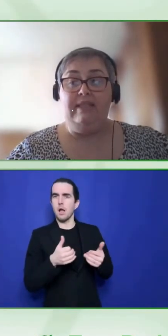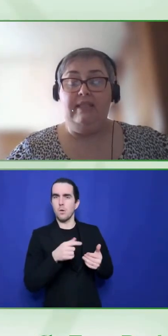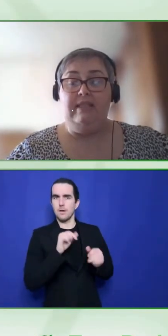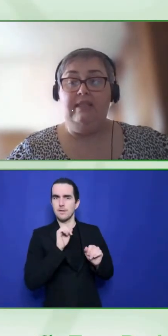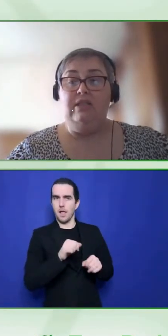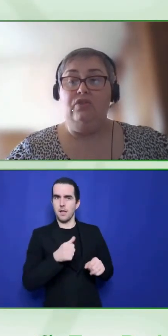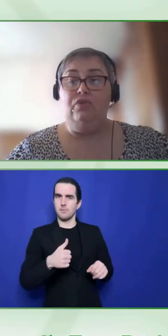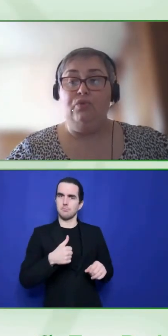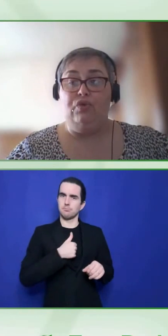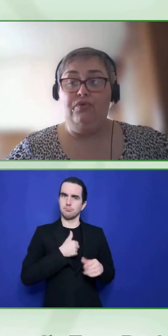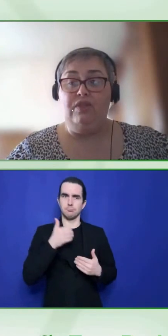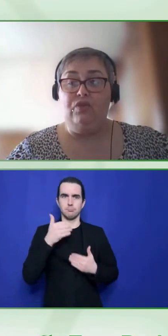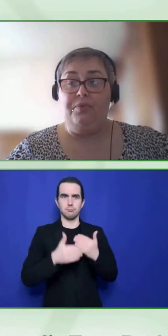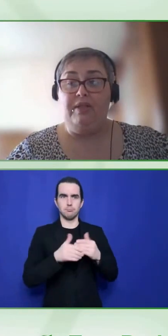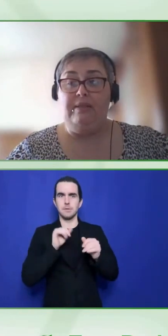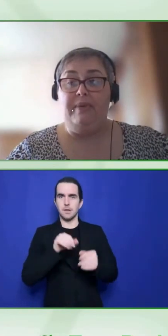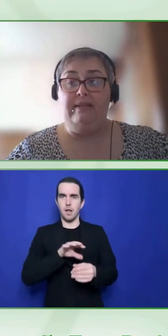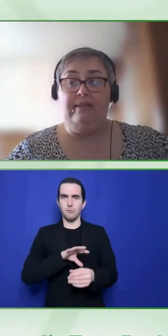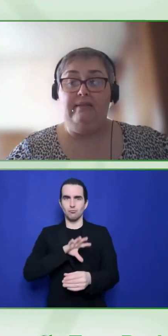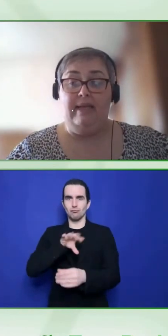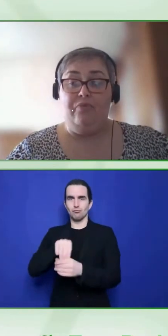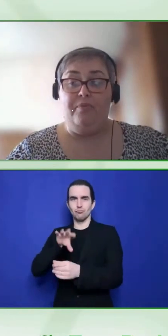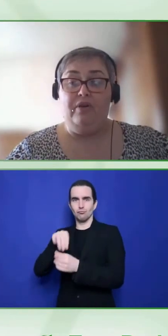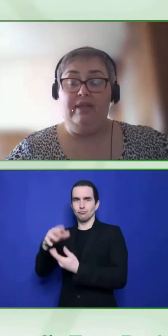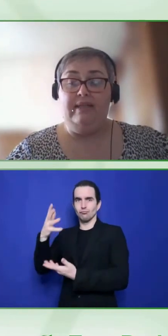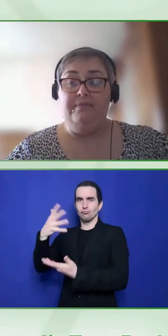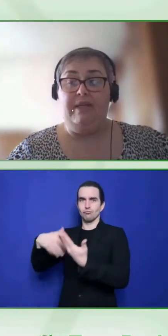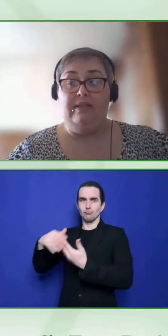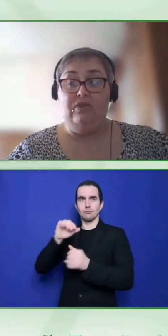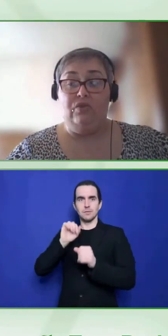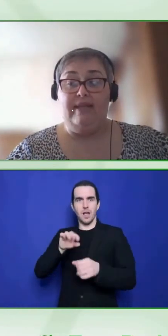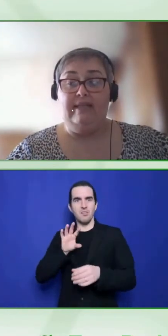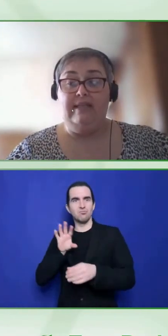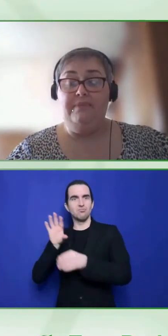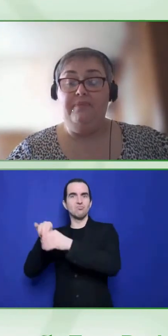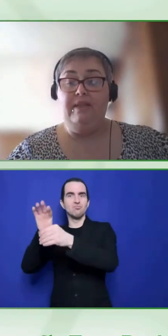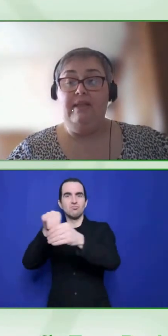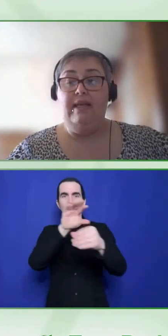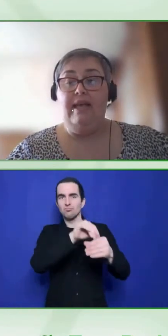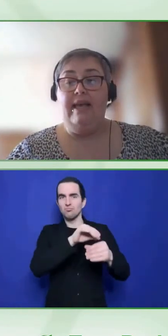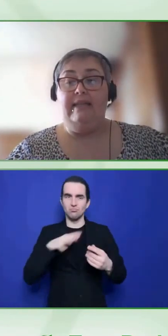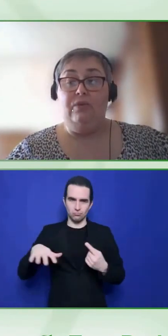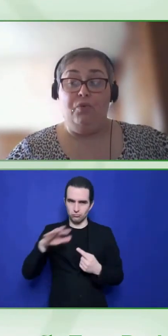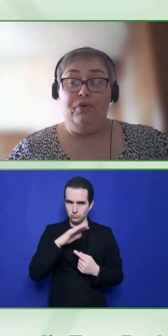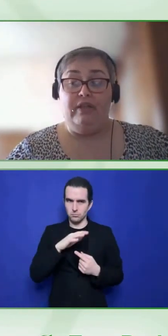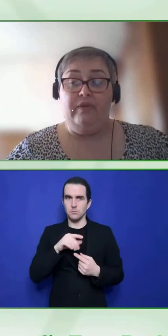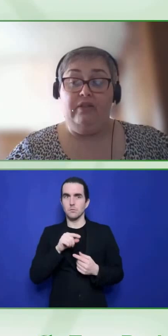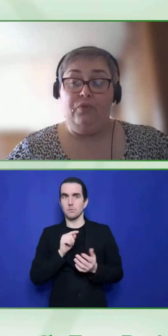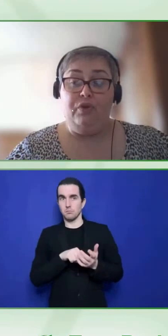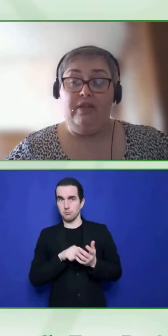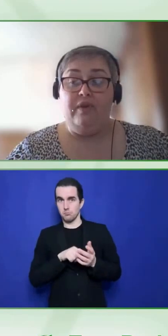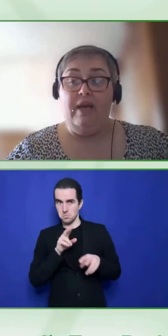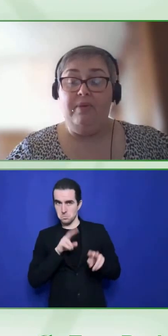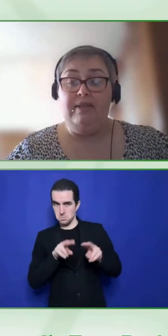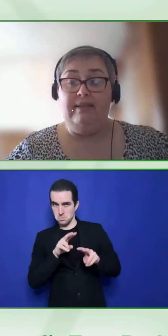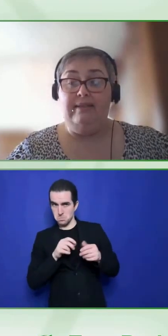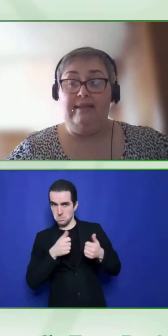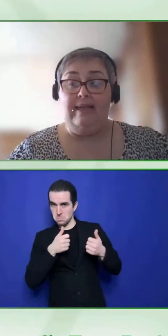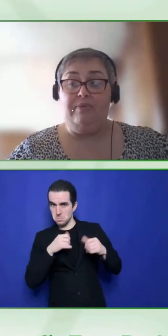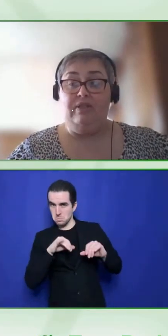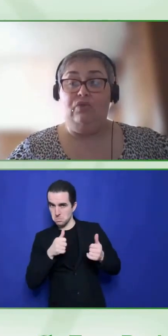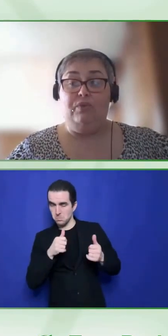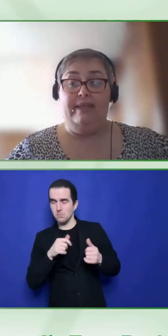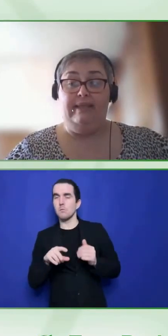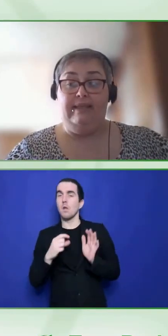live in dignity, to service, to participate in the labor market and in society, and in a work environment that